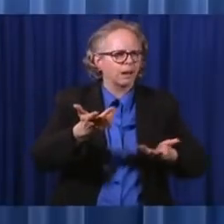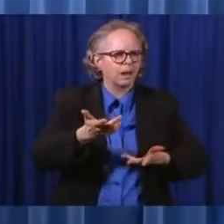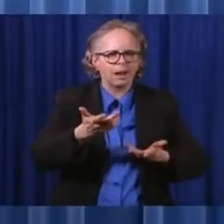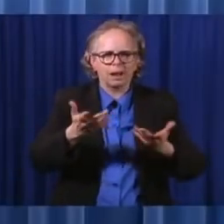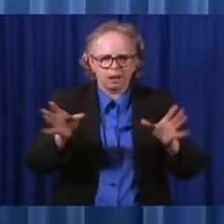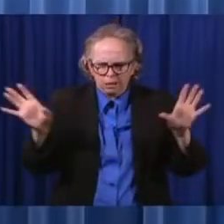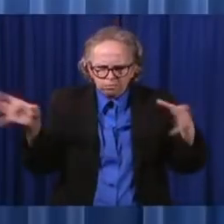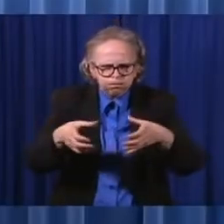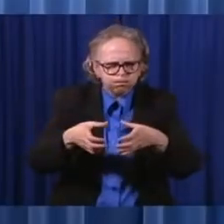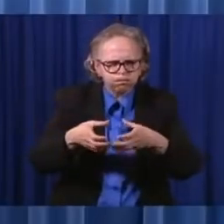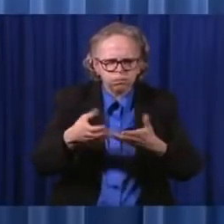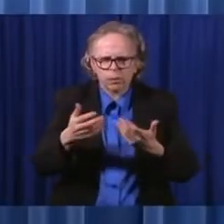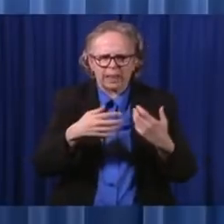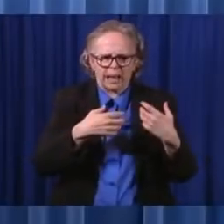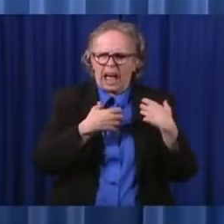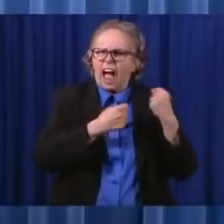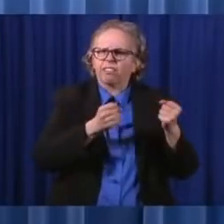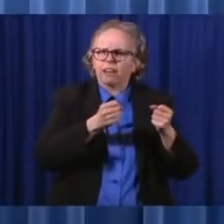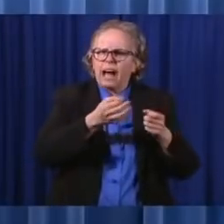people who are